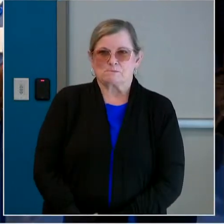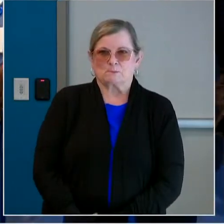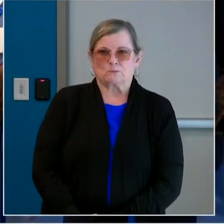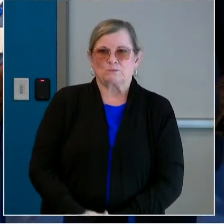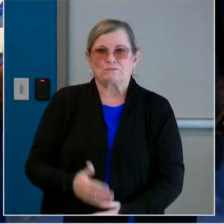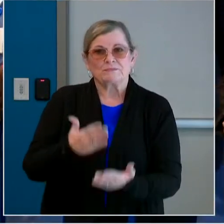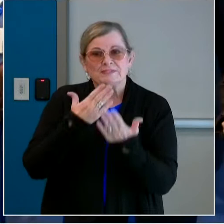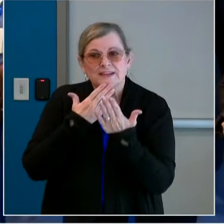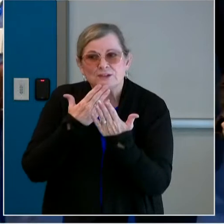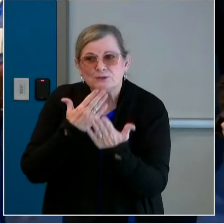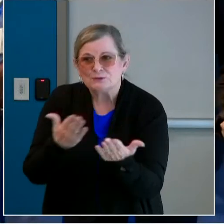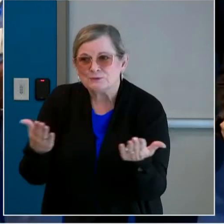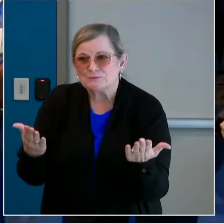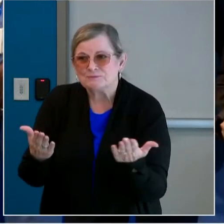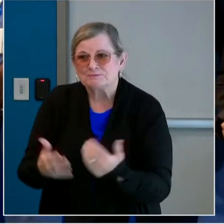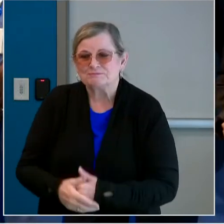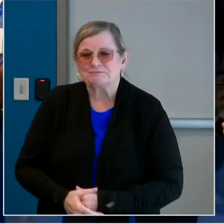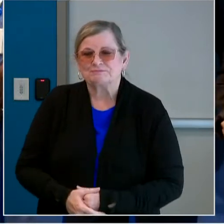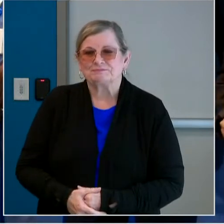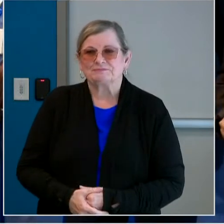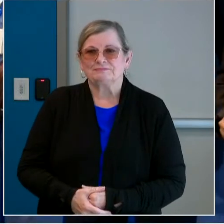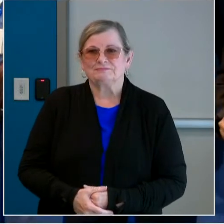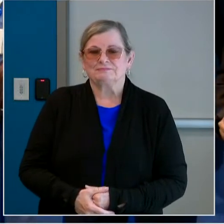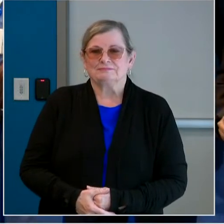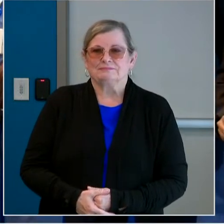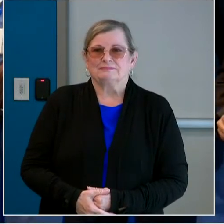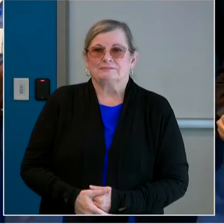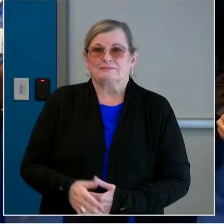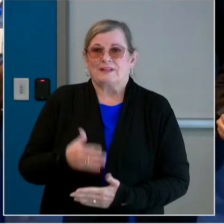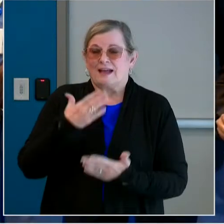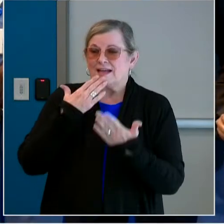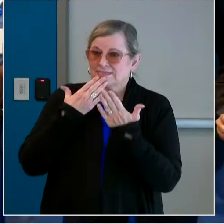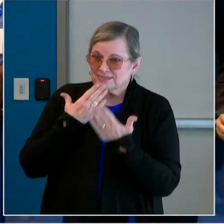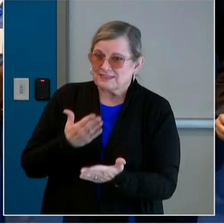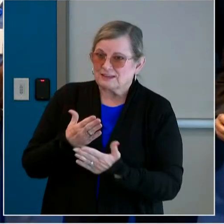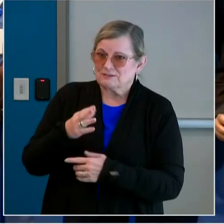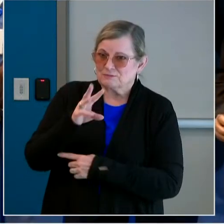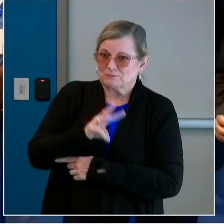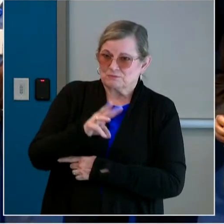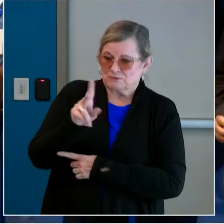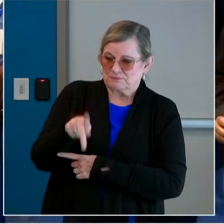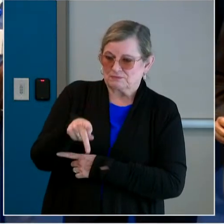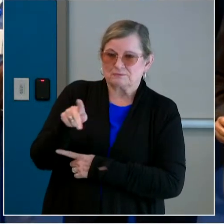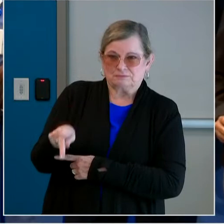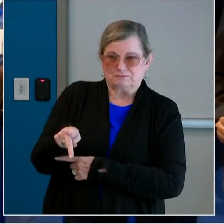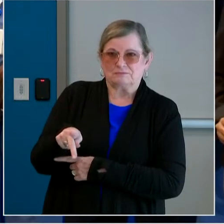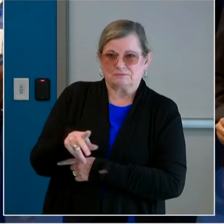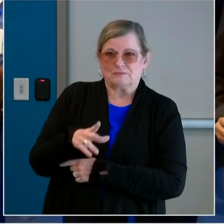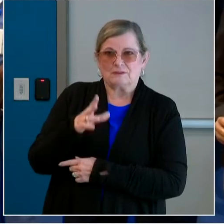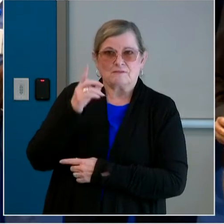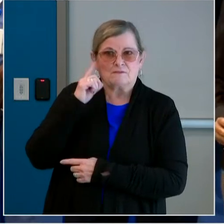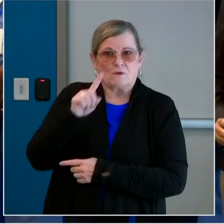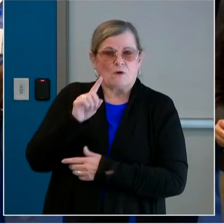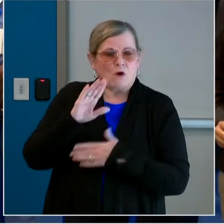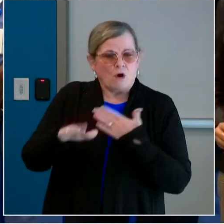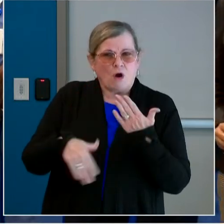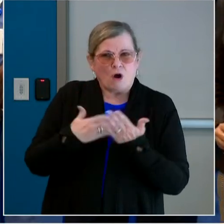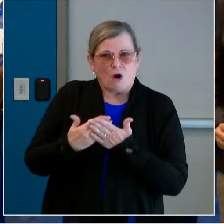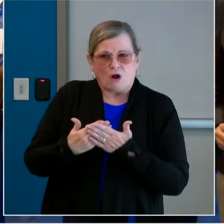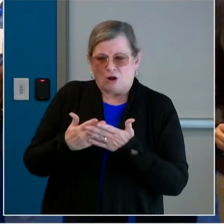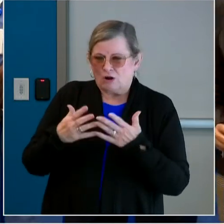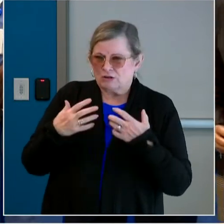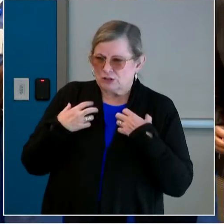Thank you. And thank you to Planned Parenthood for all the work that you all continue to do, for your courage and your bravery, for